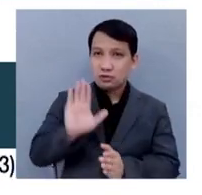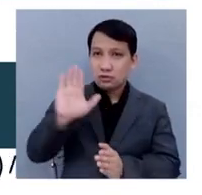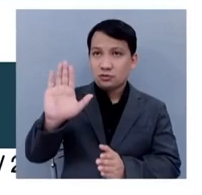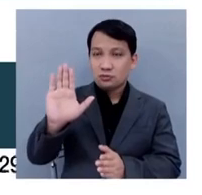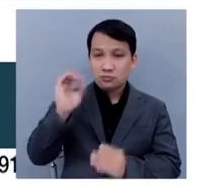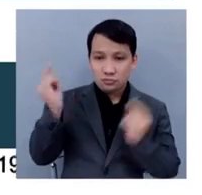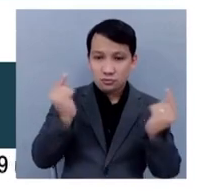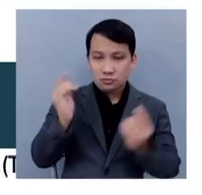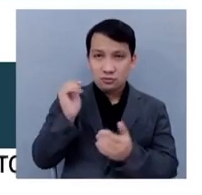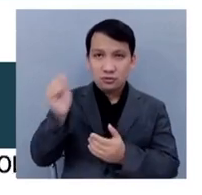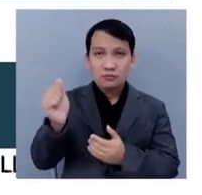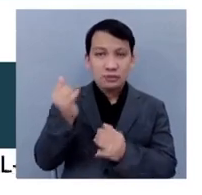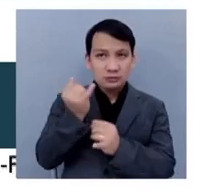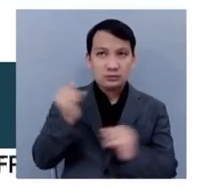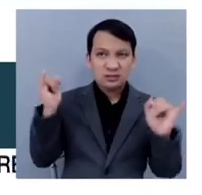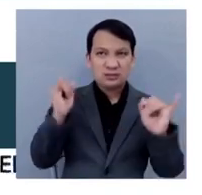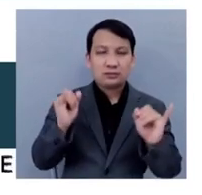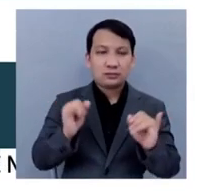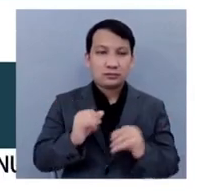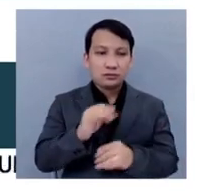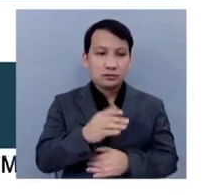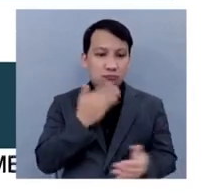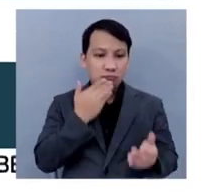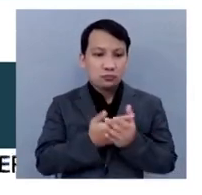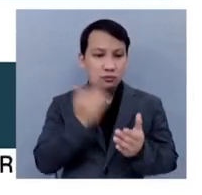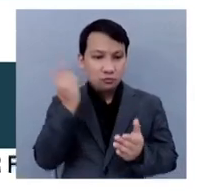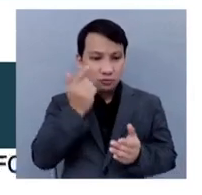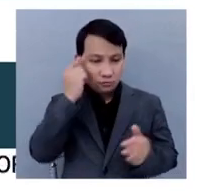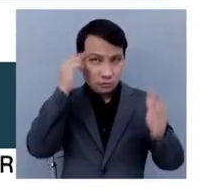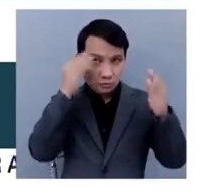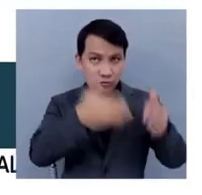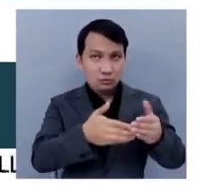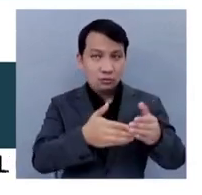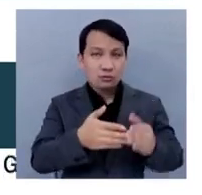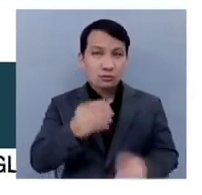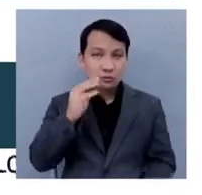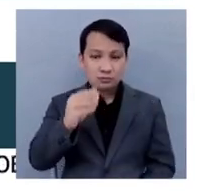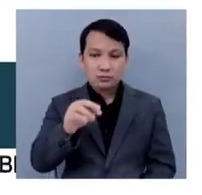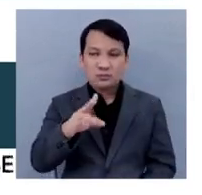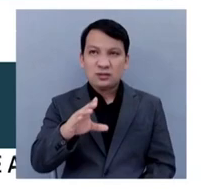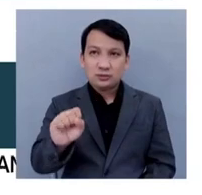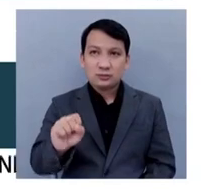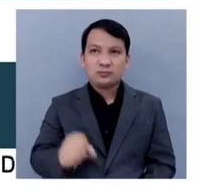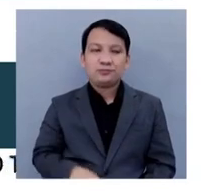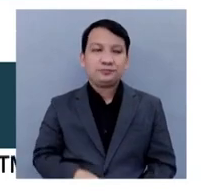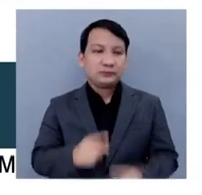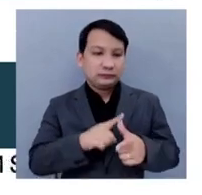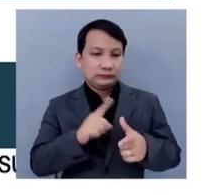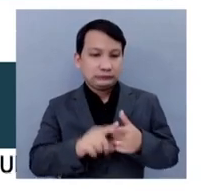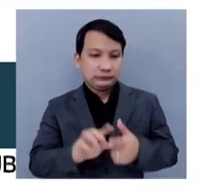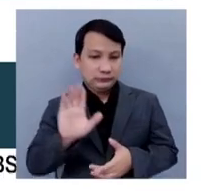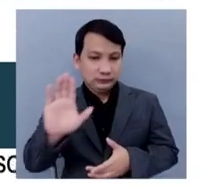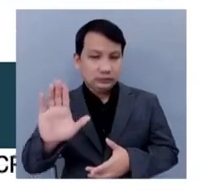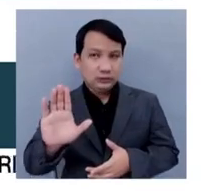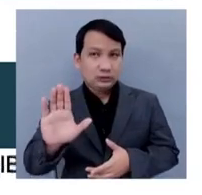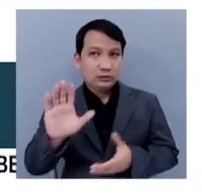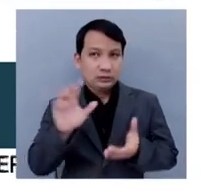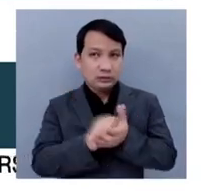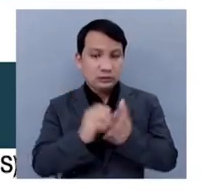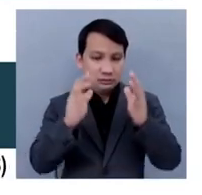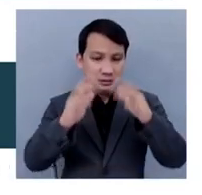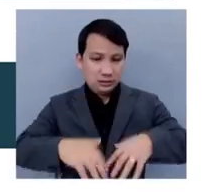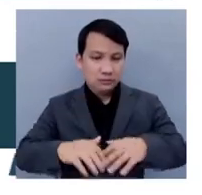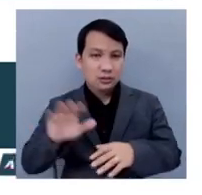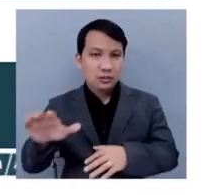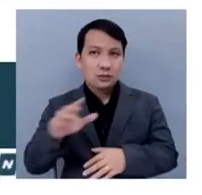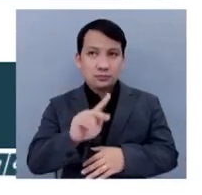consider an independent commission on good government focused on the Marcoses and their cronies, rather than abolishing the PCGG. If